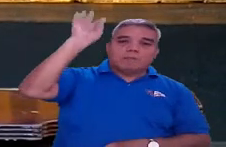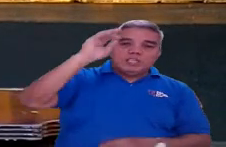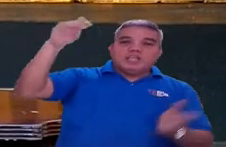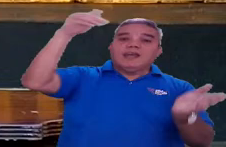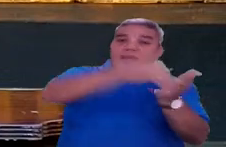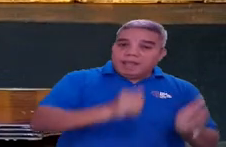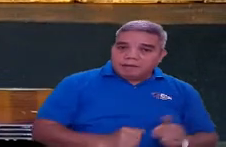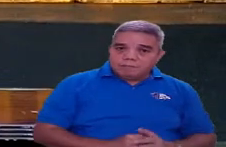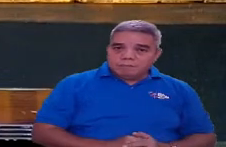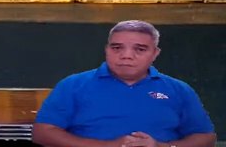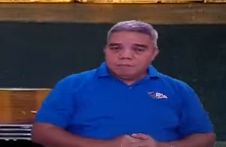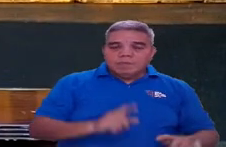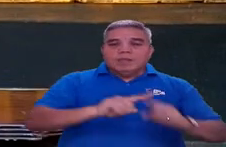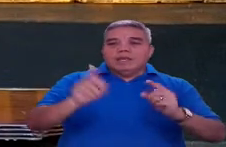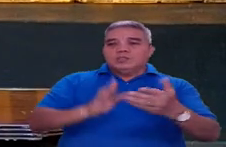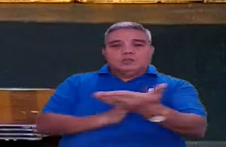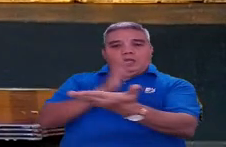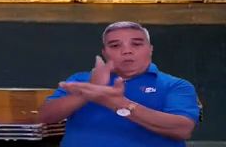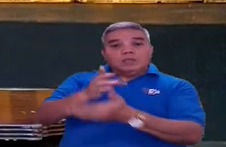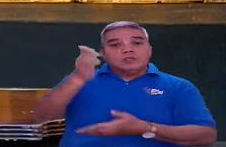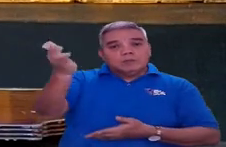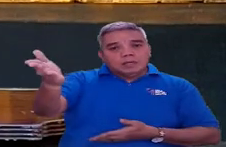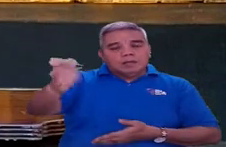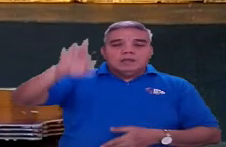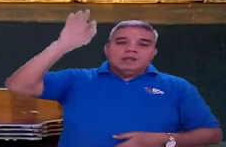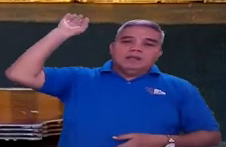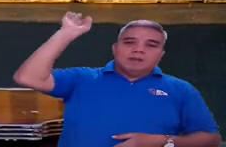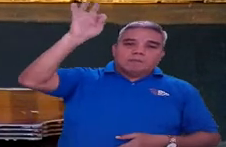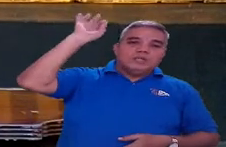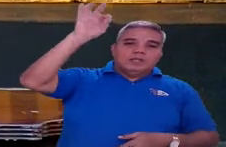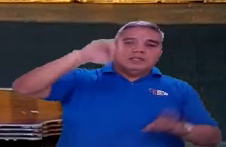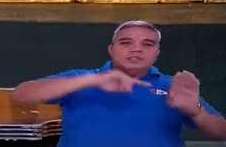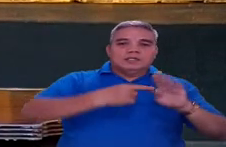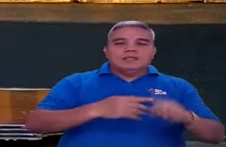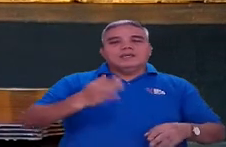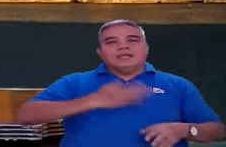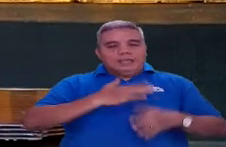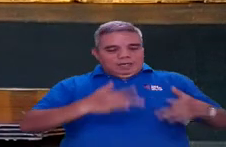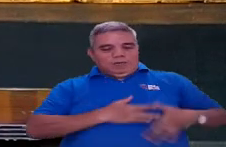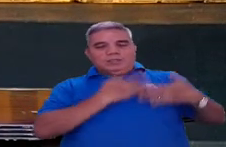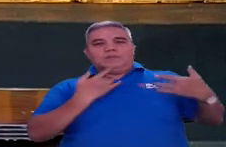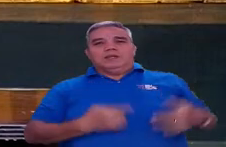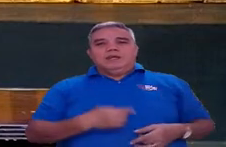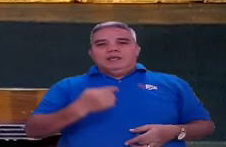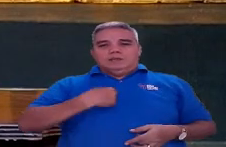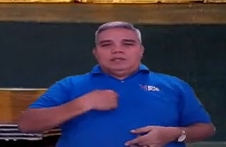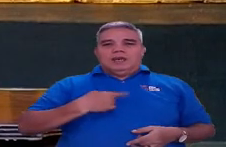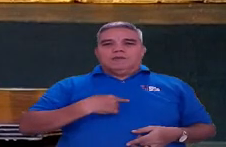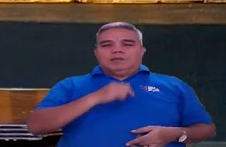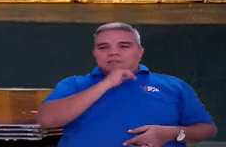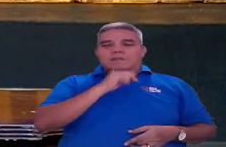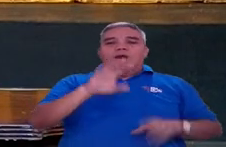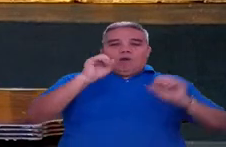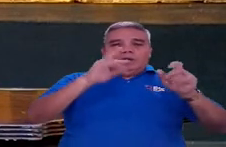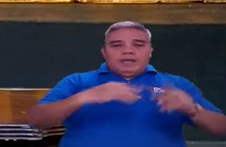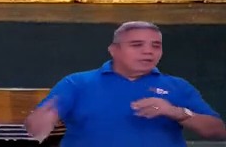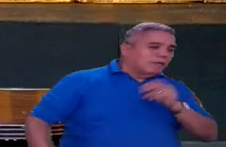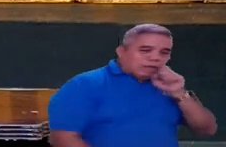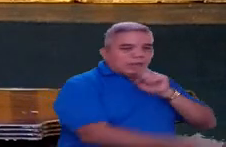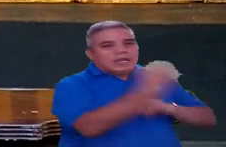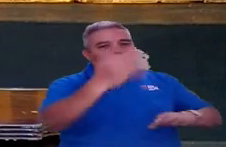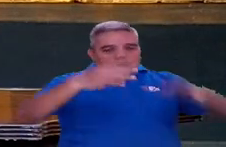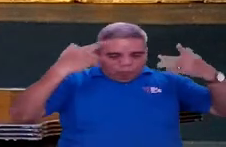preaching again. As soon as I was there, this preaching started. In my heart, I was saying, okay, come